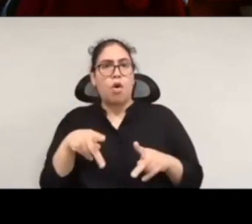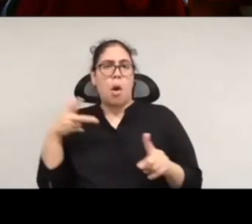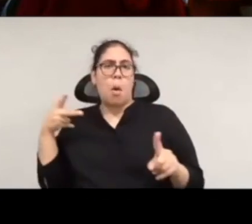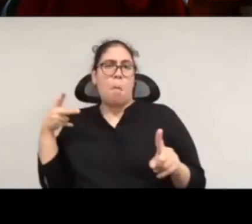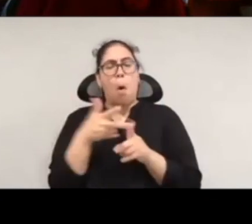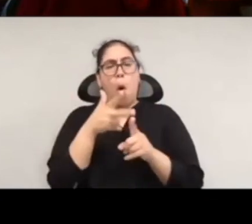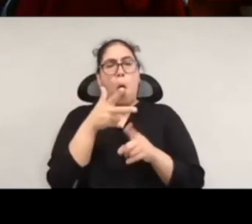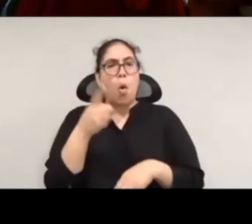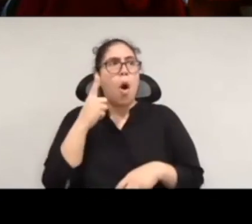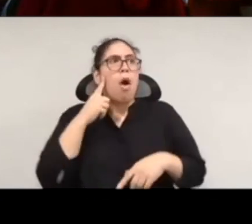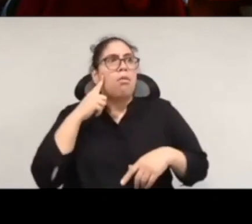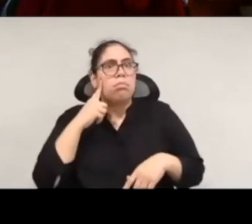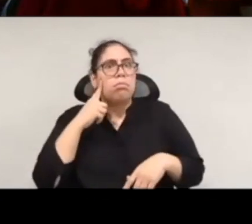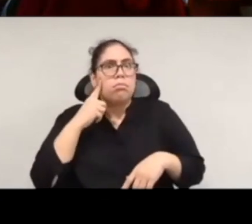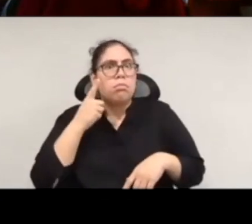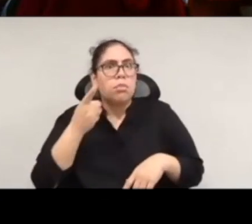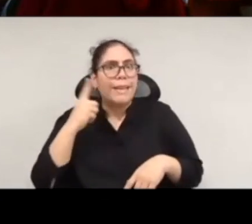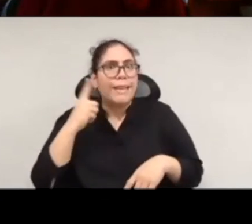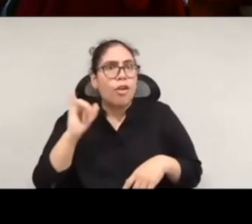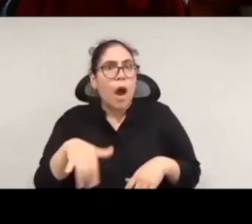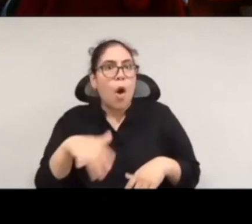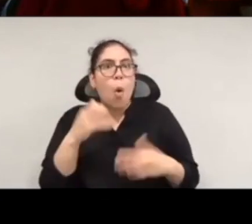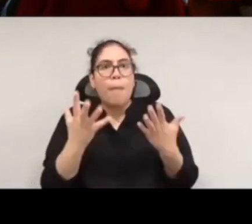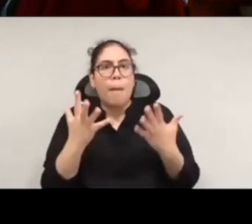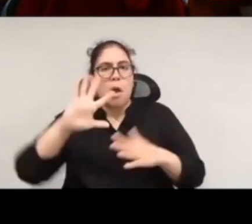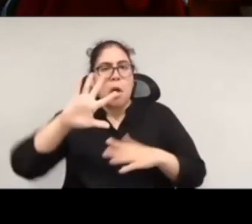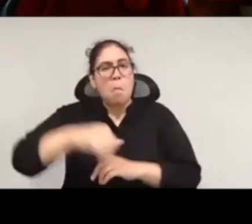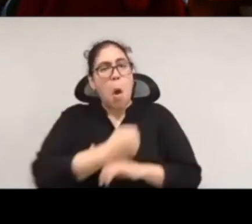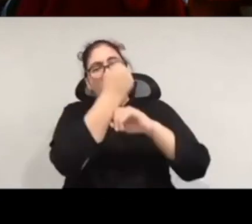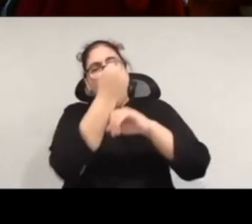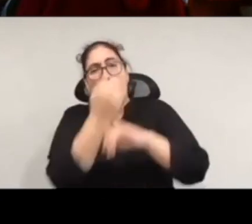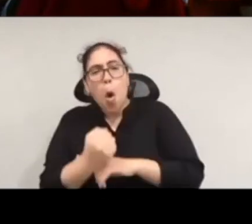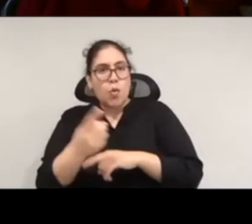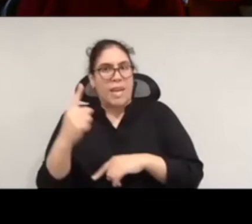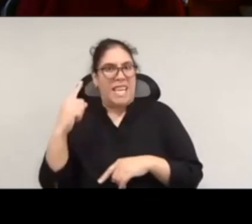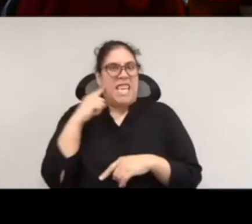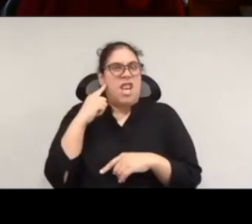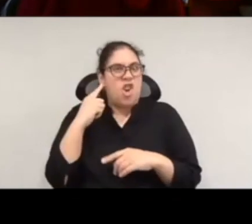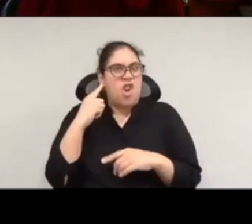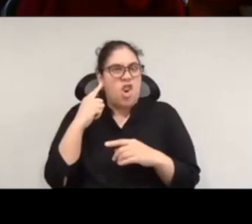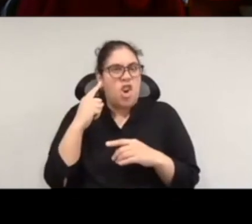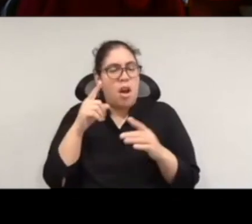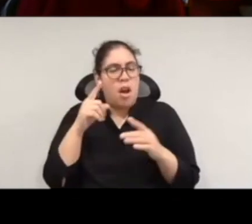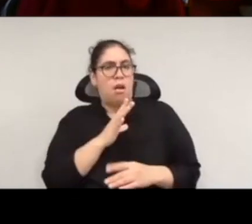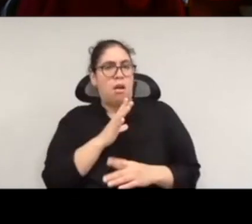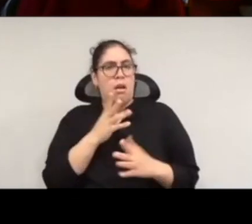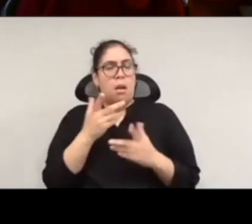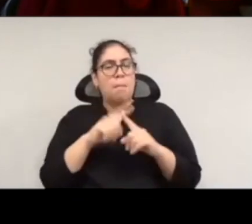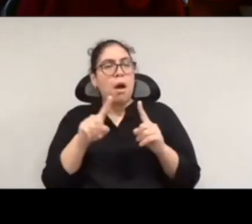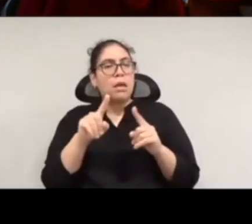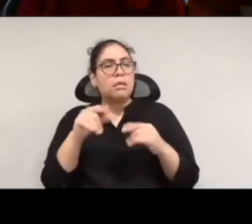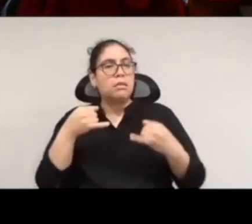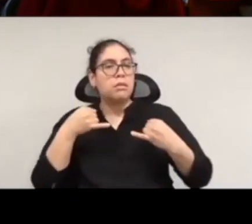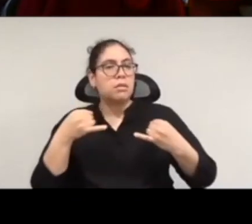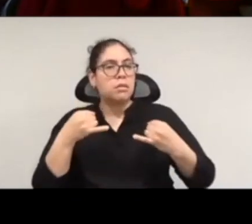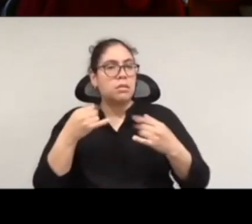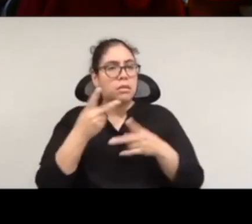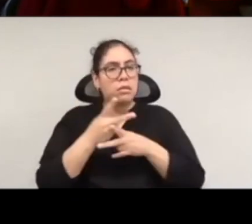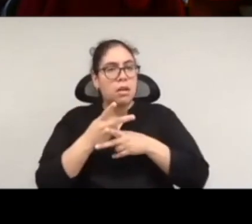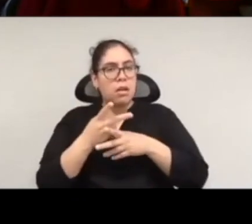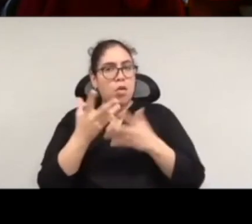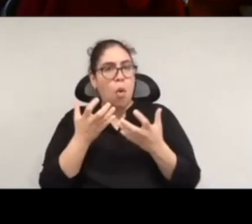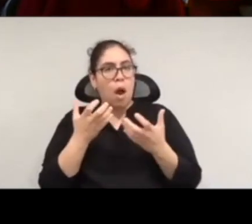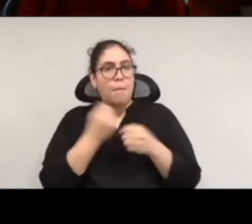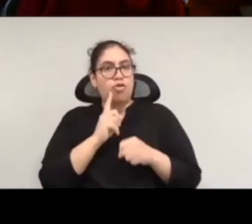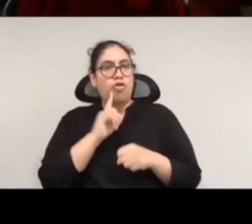that, haymaker that knocks them out. So it's just a really fine line that you have to walk. It's different for every